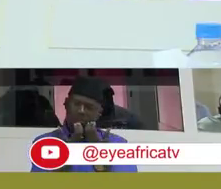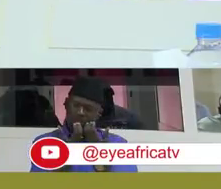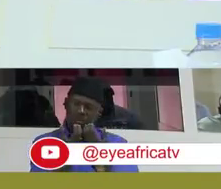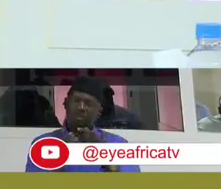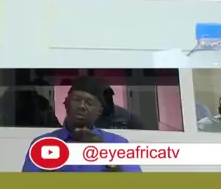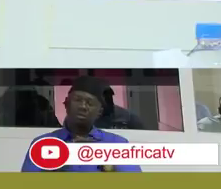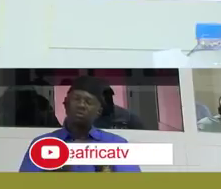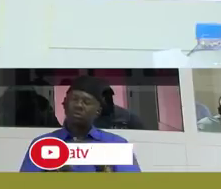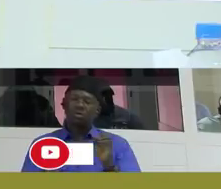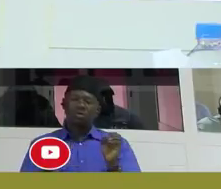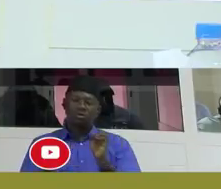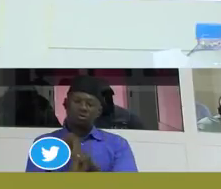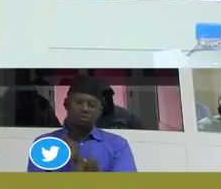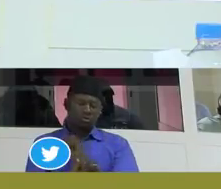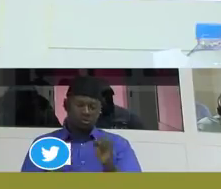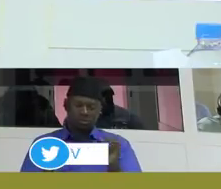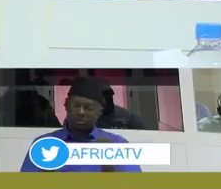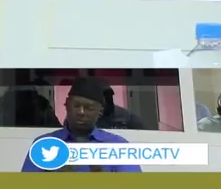that were not